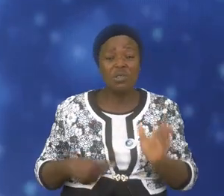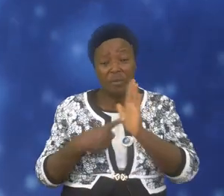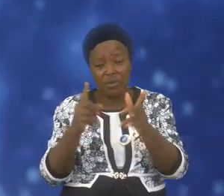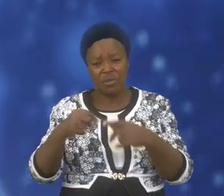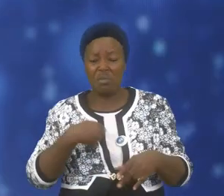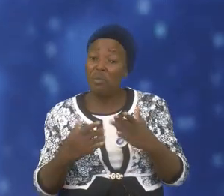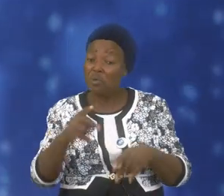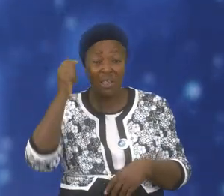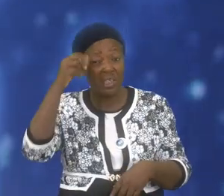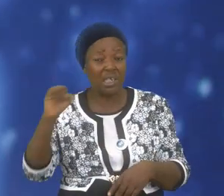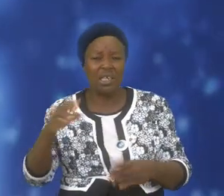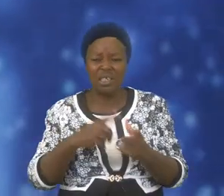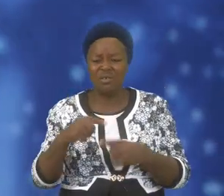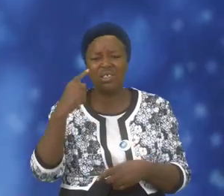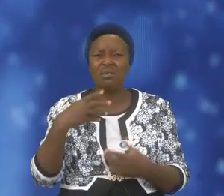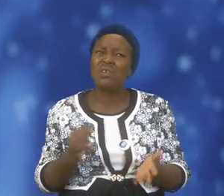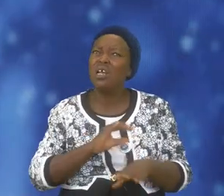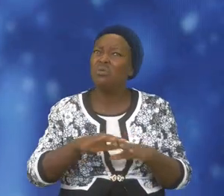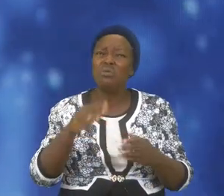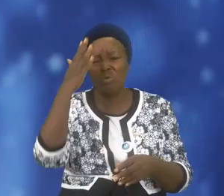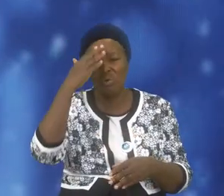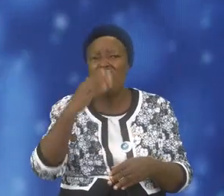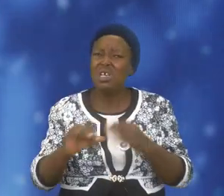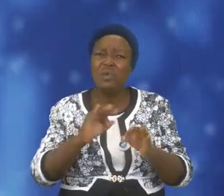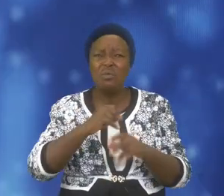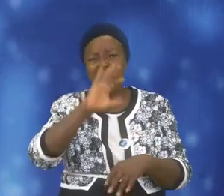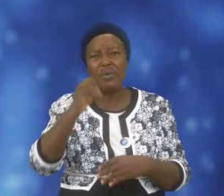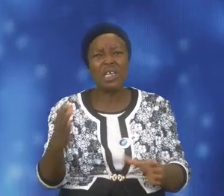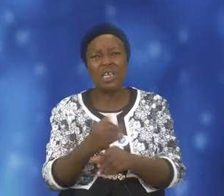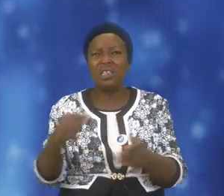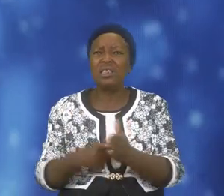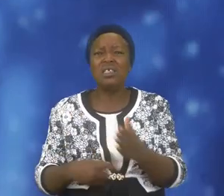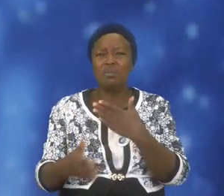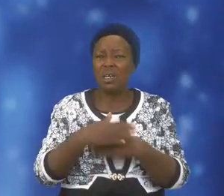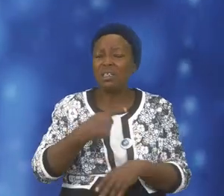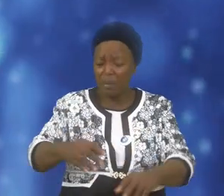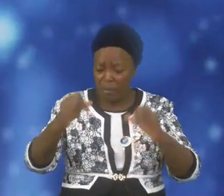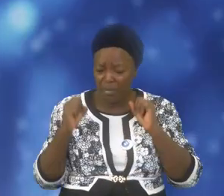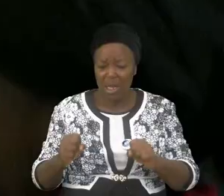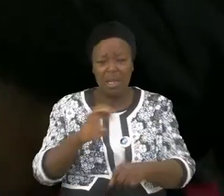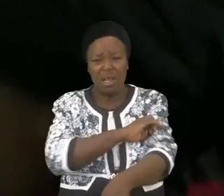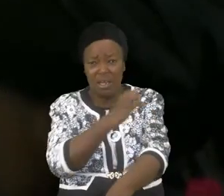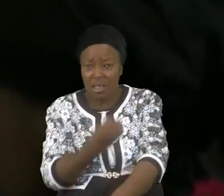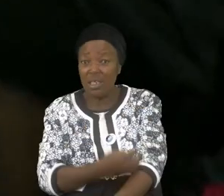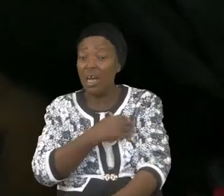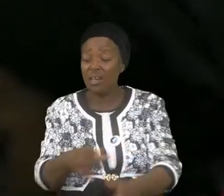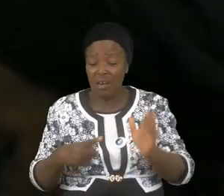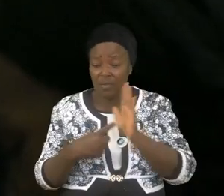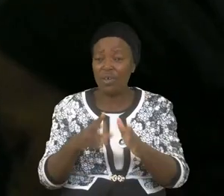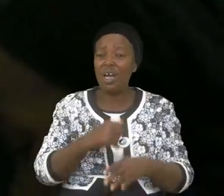energy and the vision and the revelation and the manifestation and the performance, I'll never